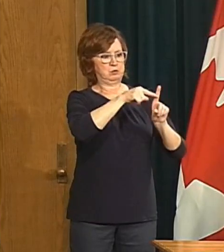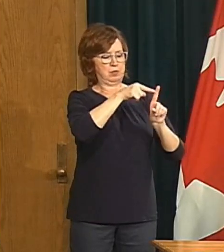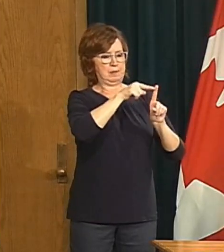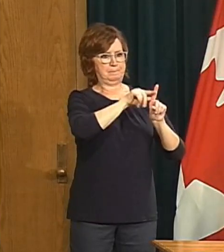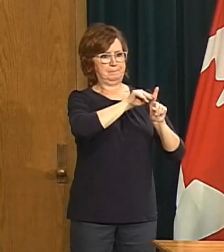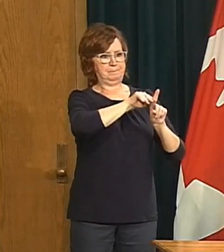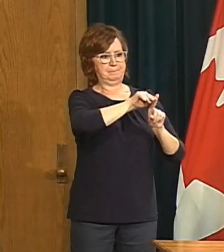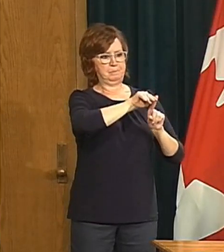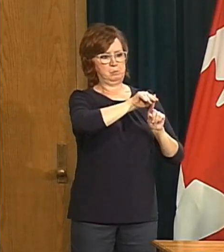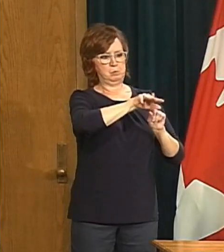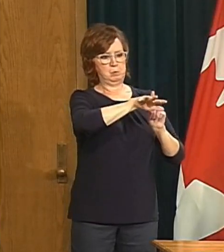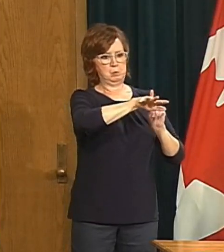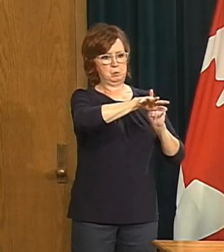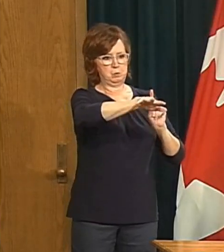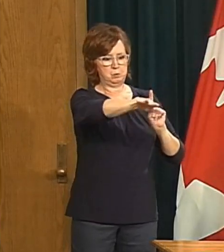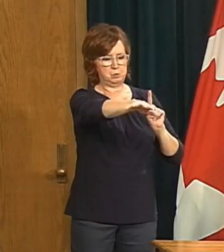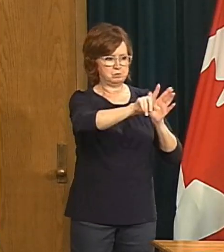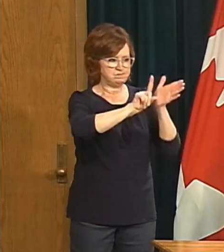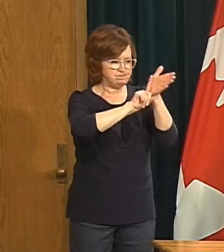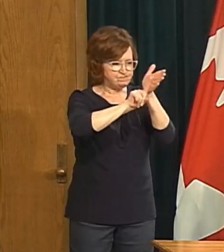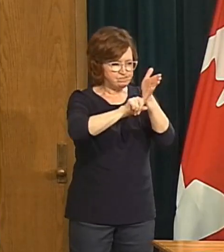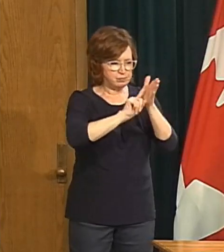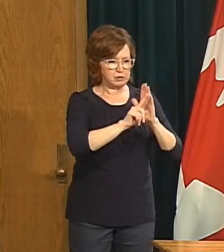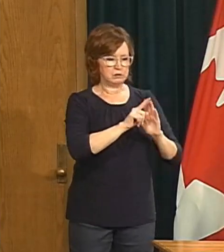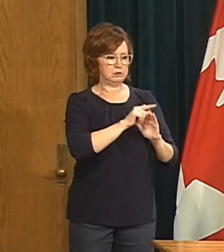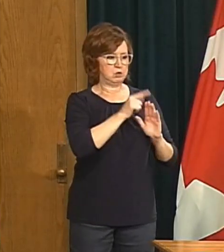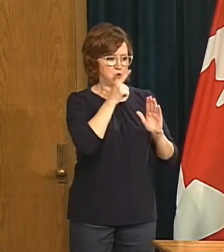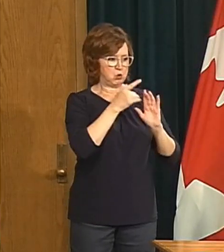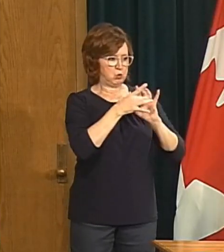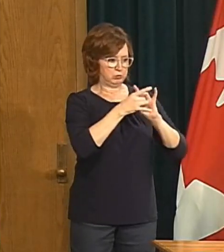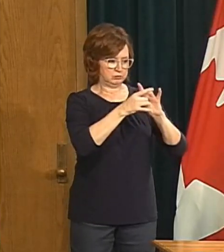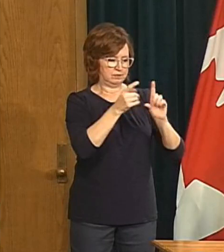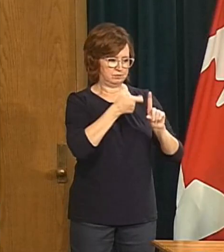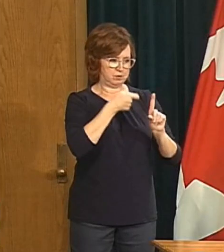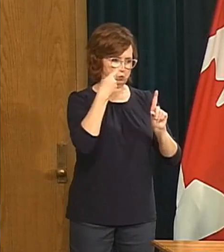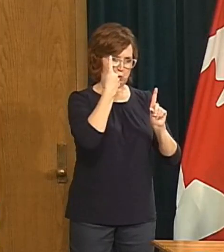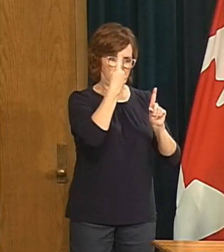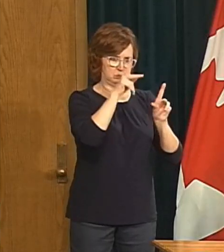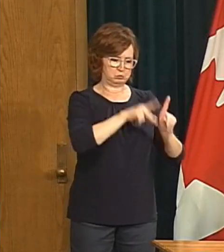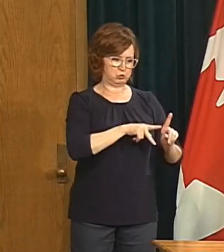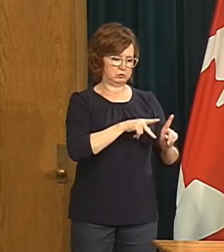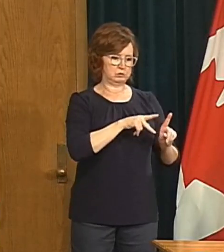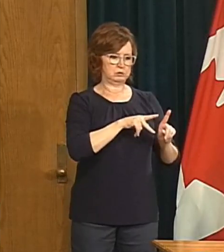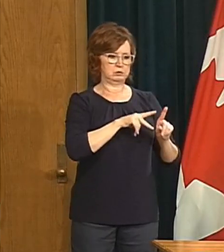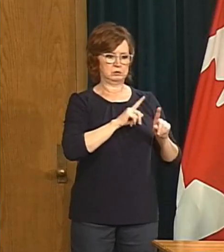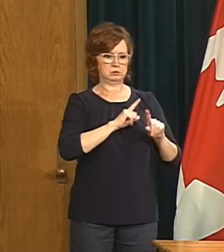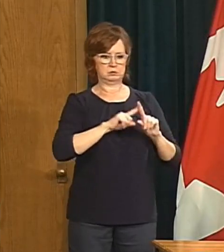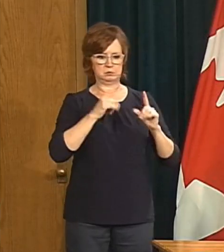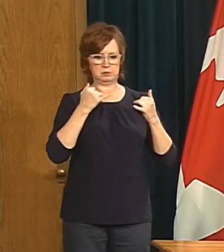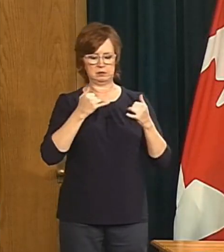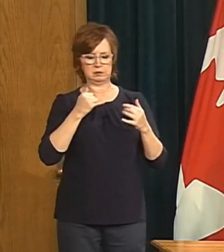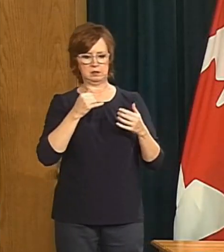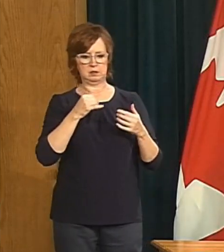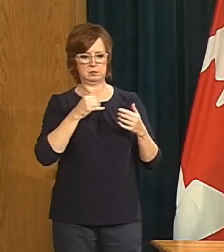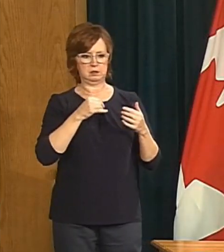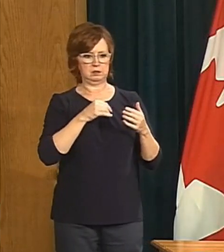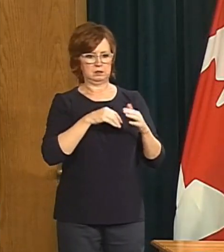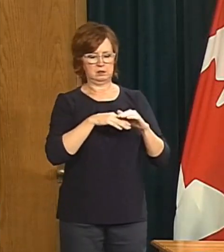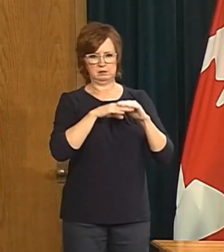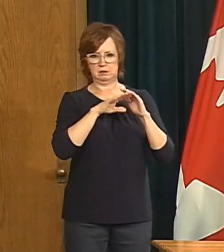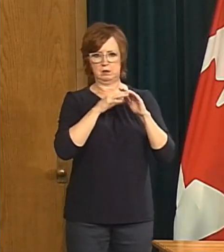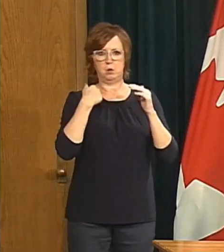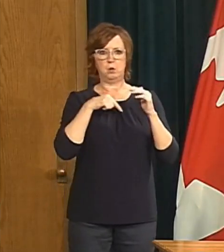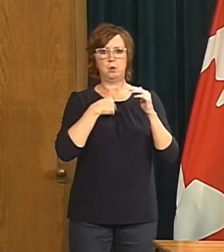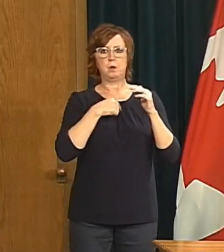did see and we continue to see that for the vast majority of cases the R0 is less than 1, and that is